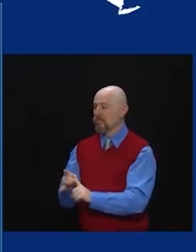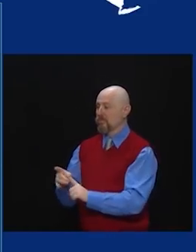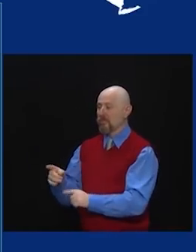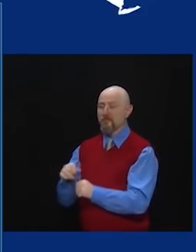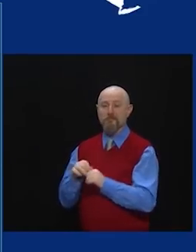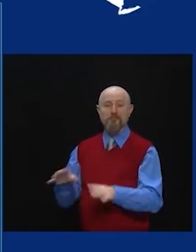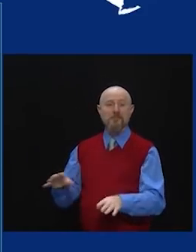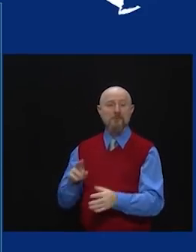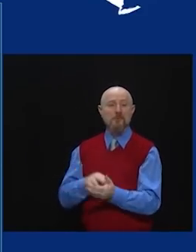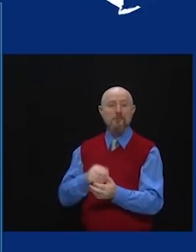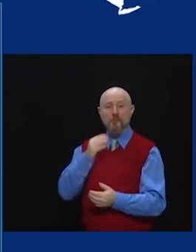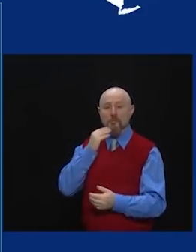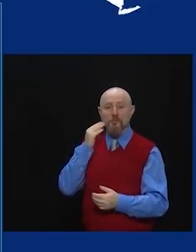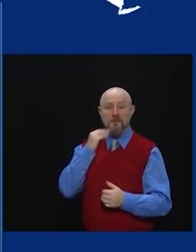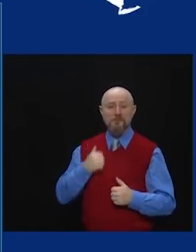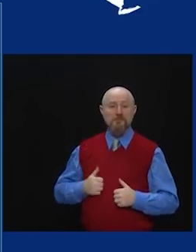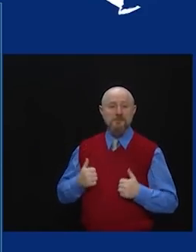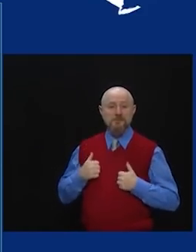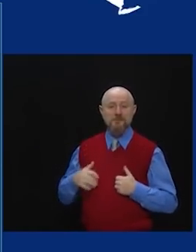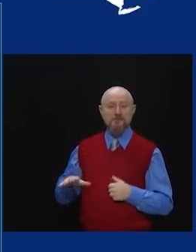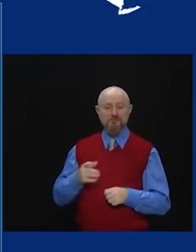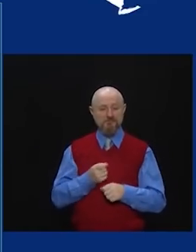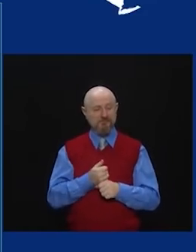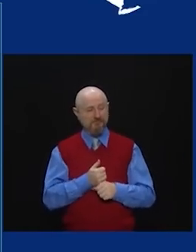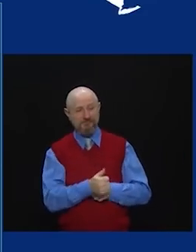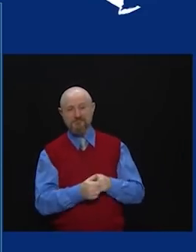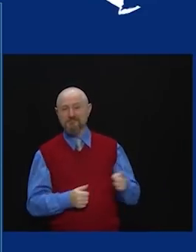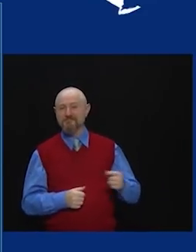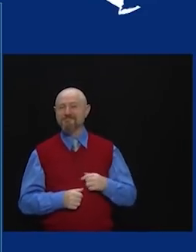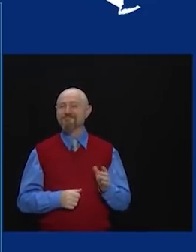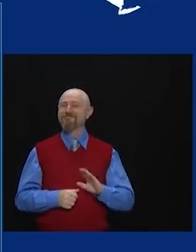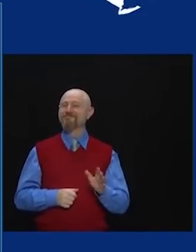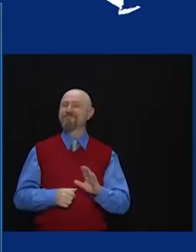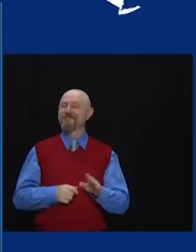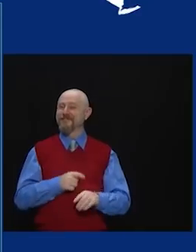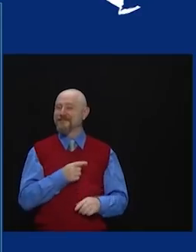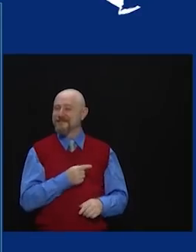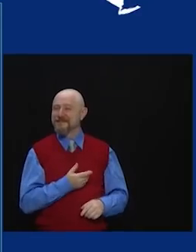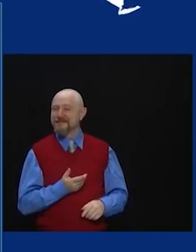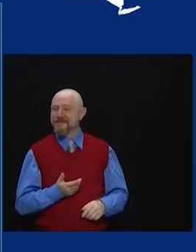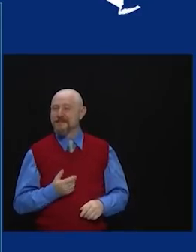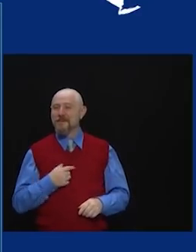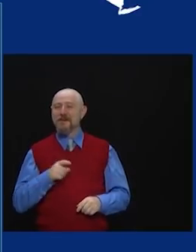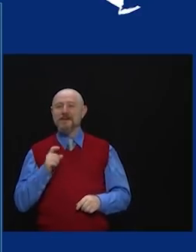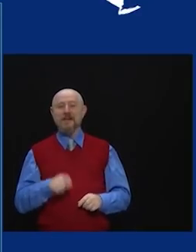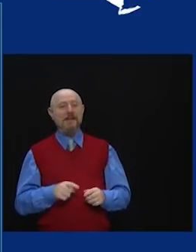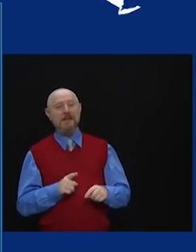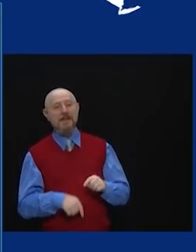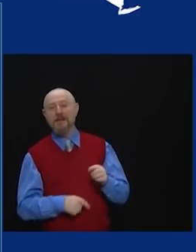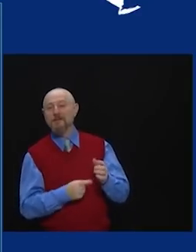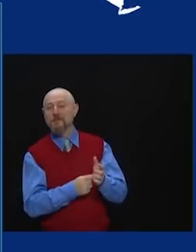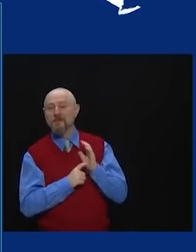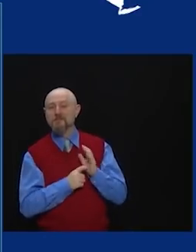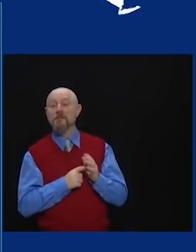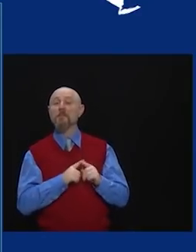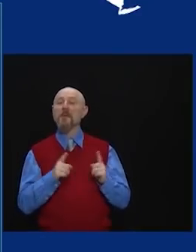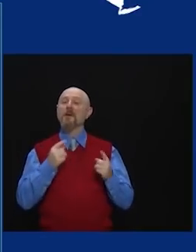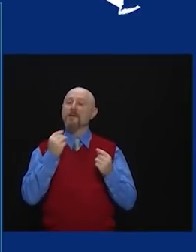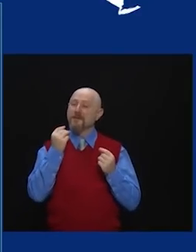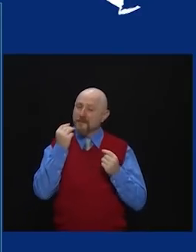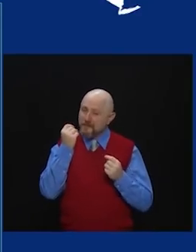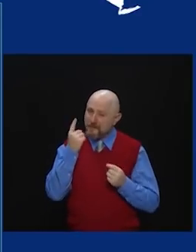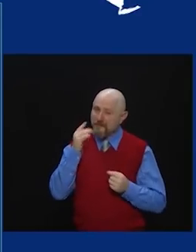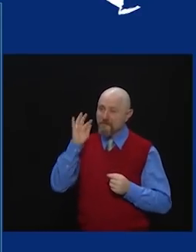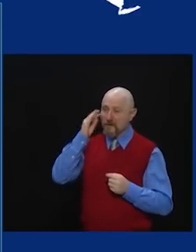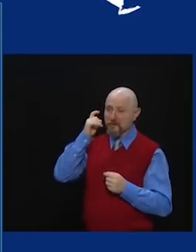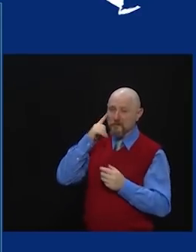be smart about this. So while we can't require it at this time, we've asked the federal government to give us the authority to. In the meantime, do it because